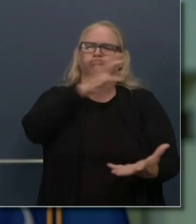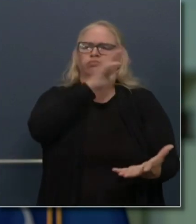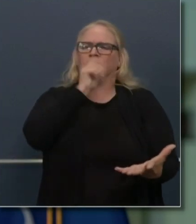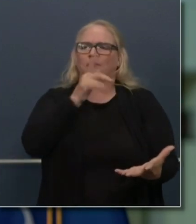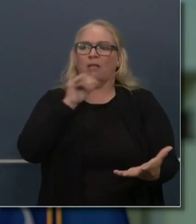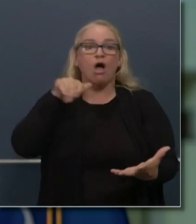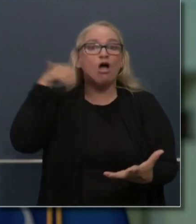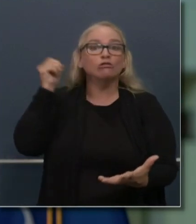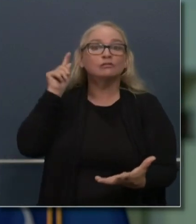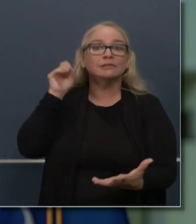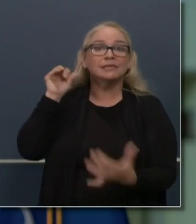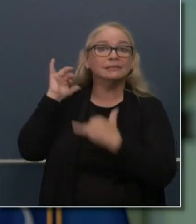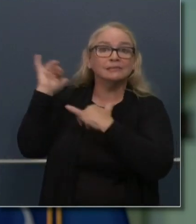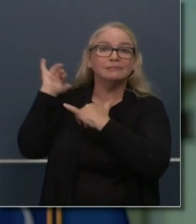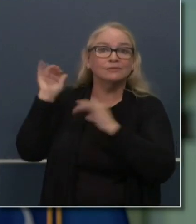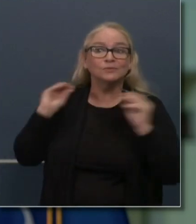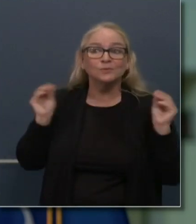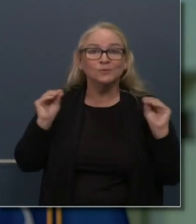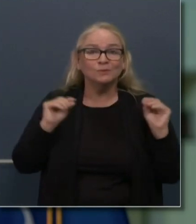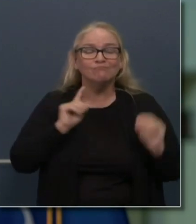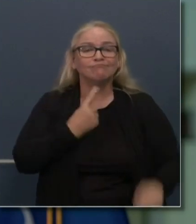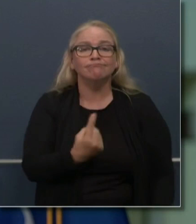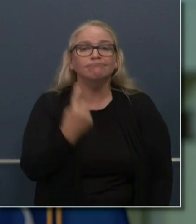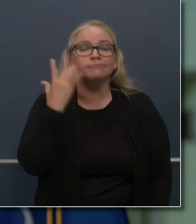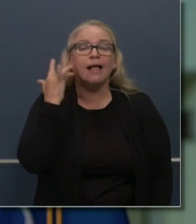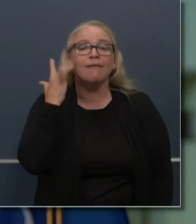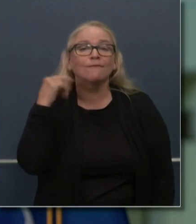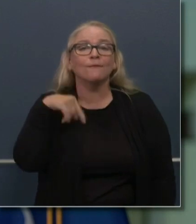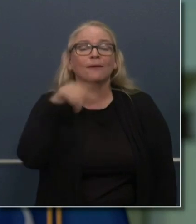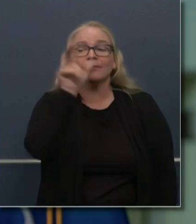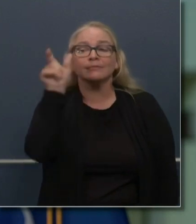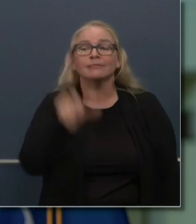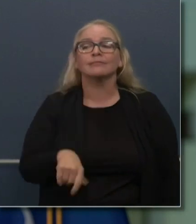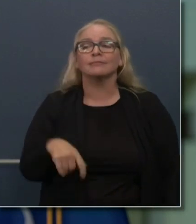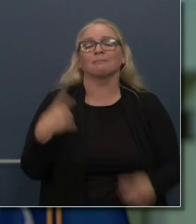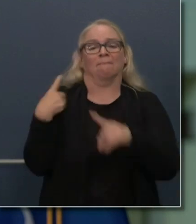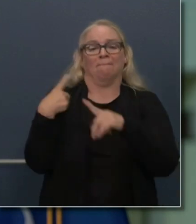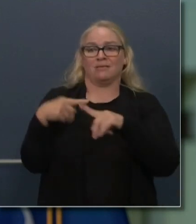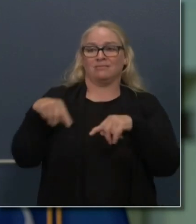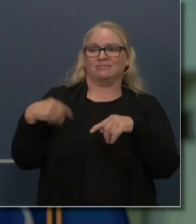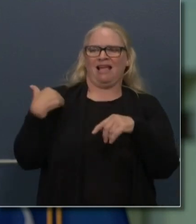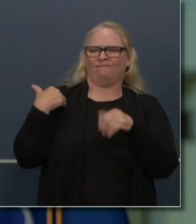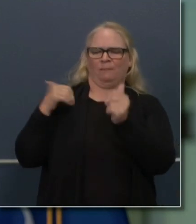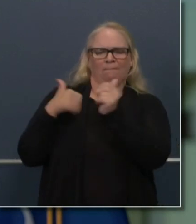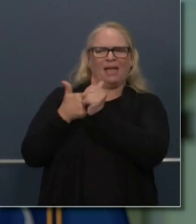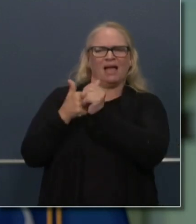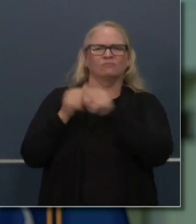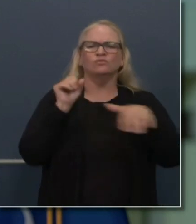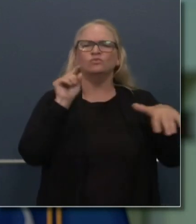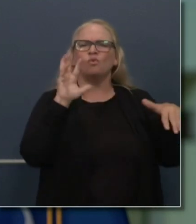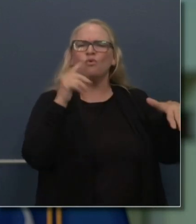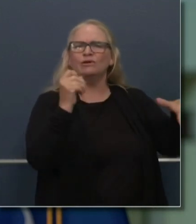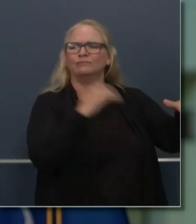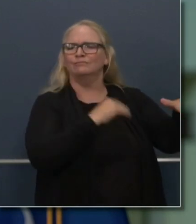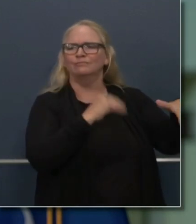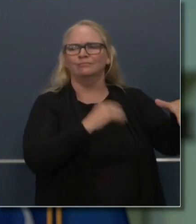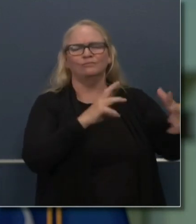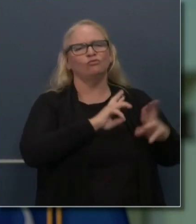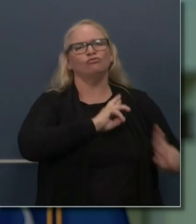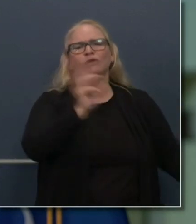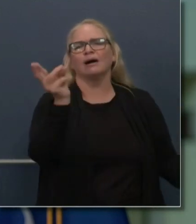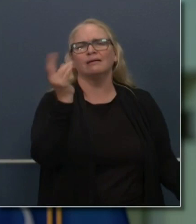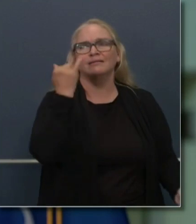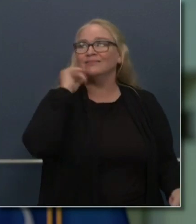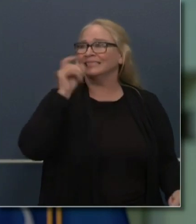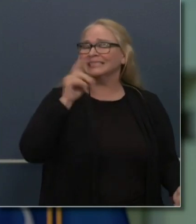more well endowed in terms of having an inventory of masks and PPE. We've distributed an